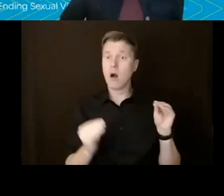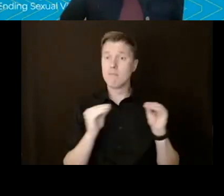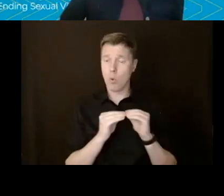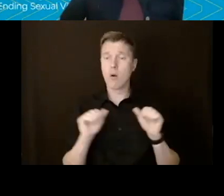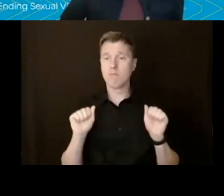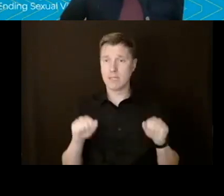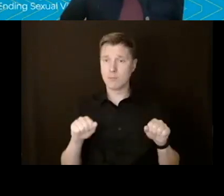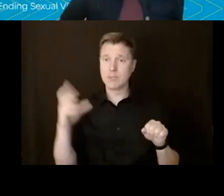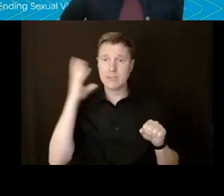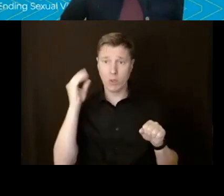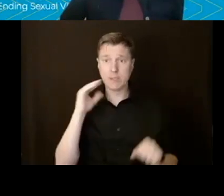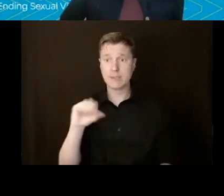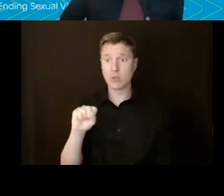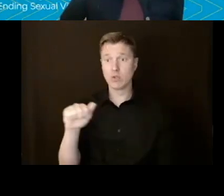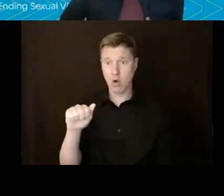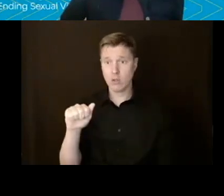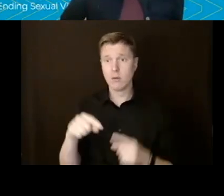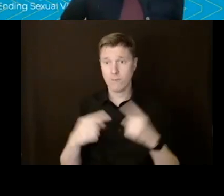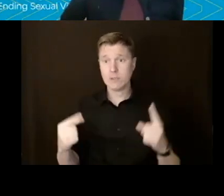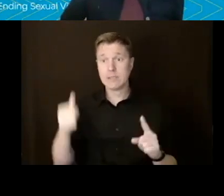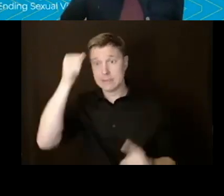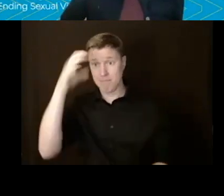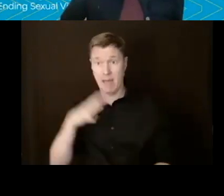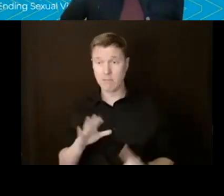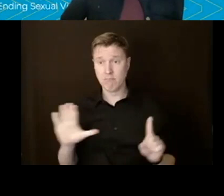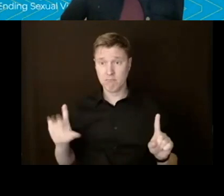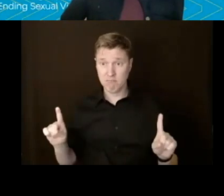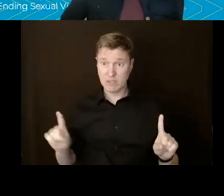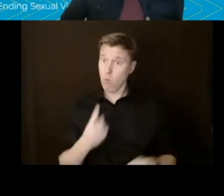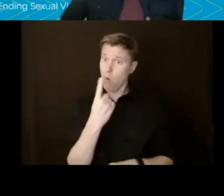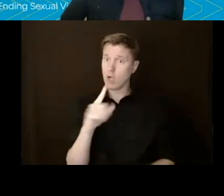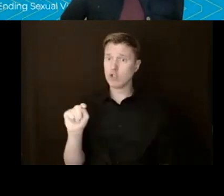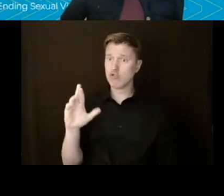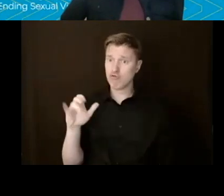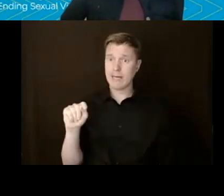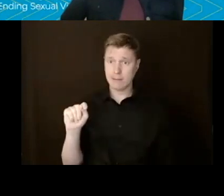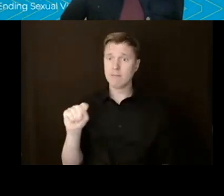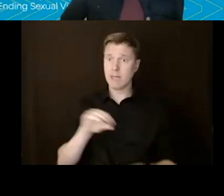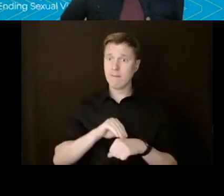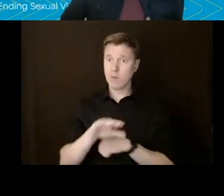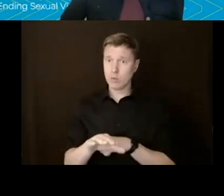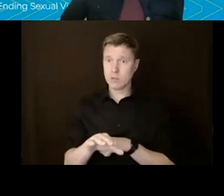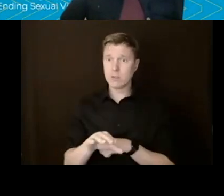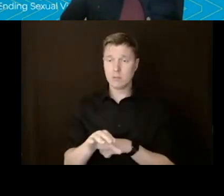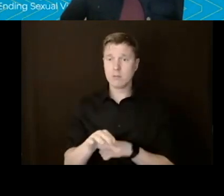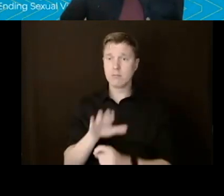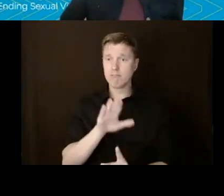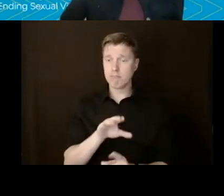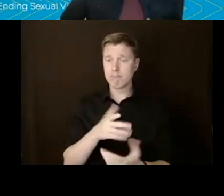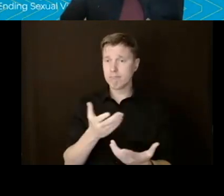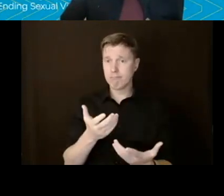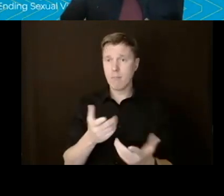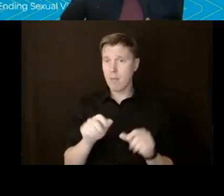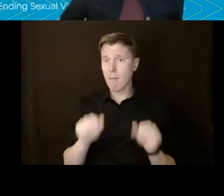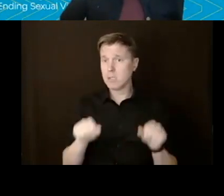than someone born as a man. That's an individual trait, right, that influences sexual, the likelihood of